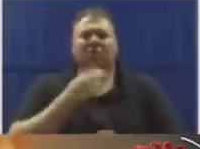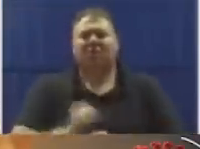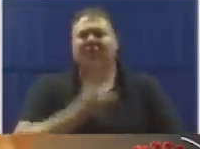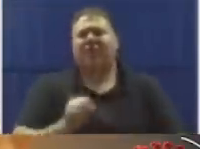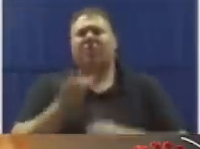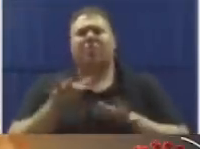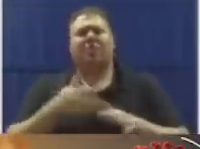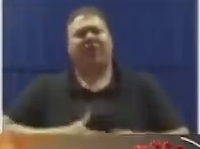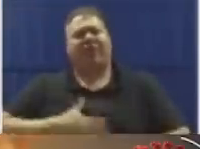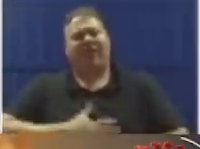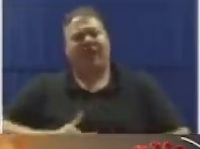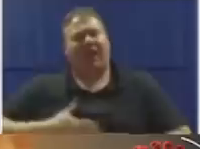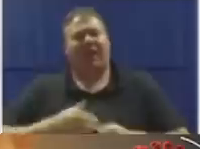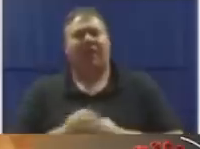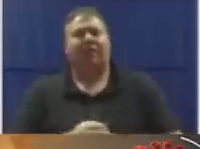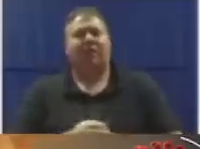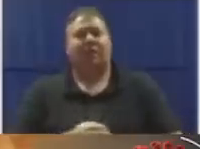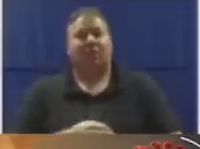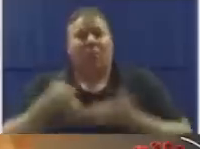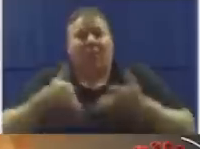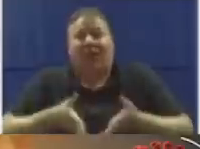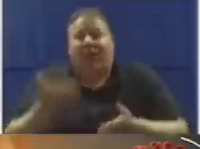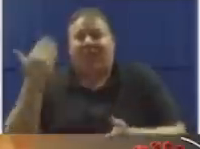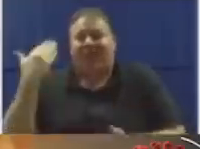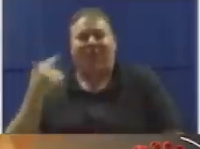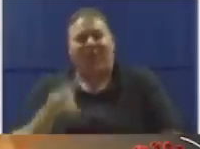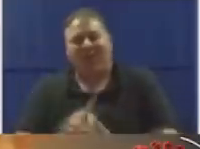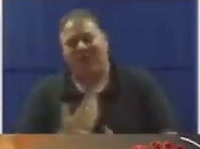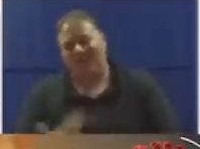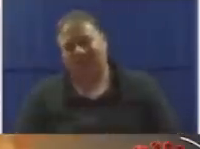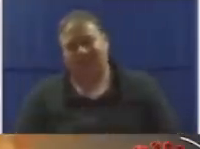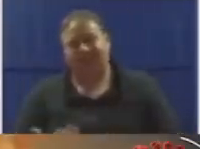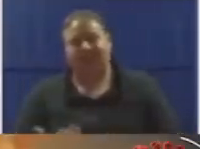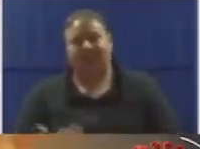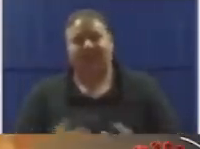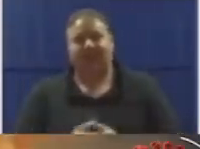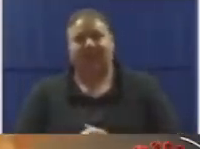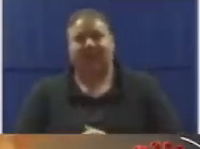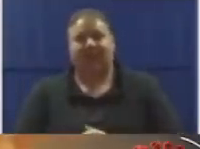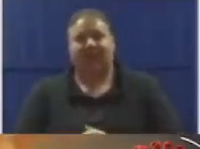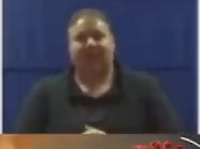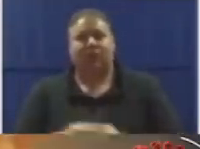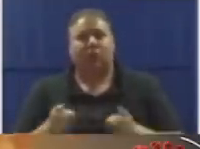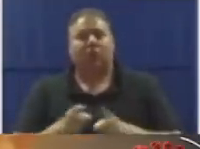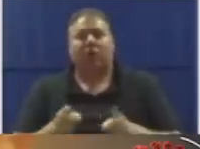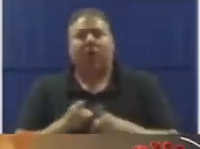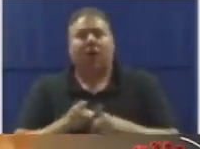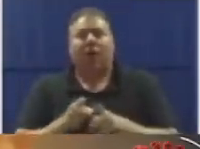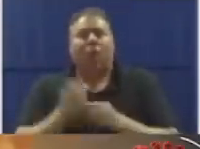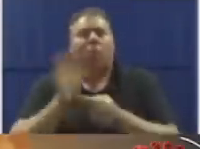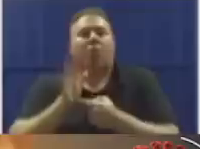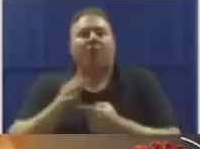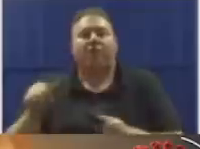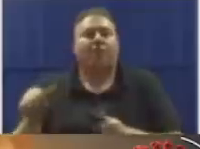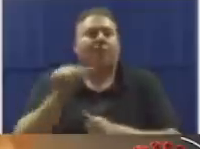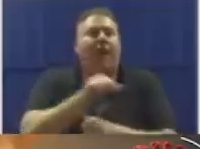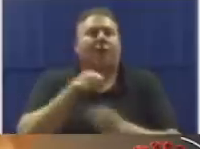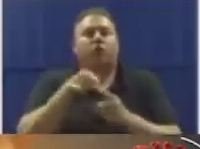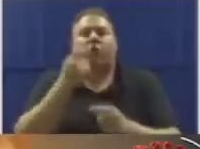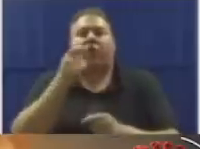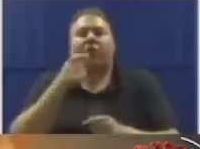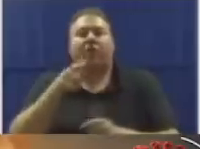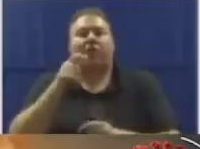that we've been here before. And today's scenes in the House was like Back to the Future. Do you recall the